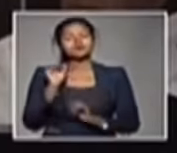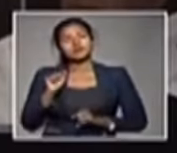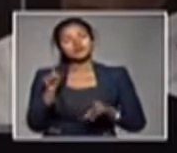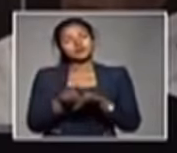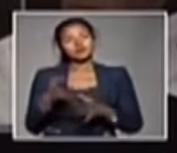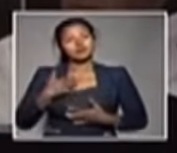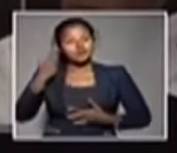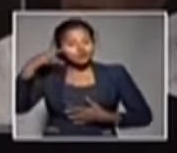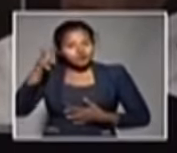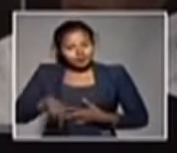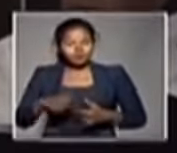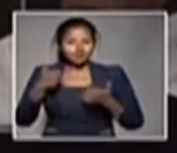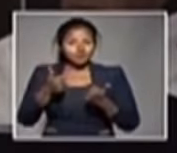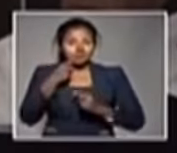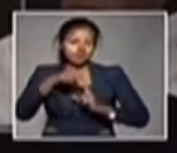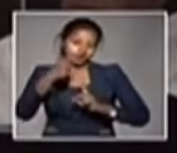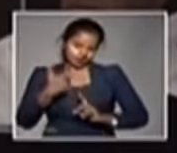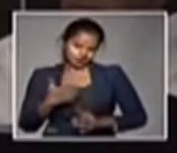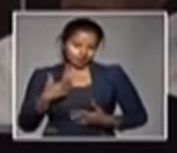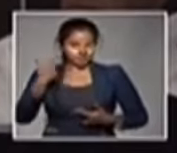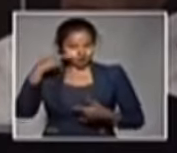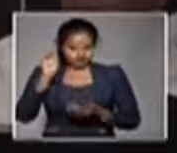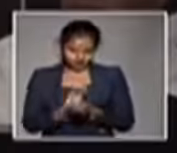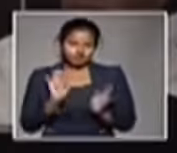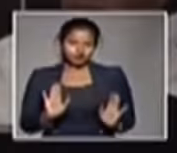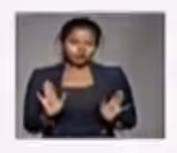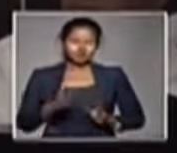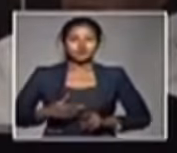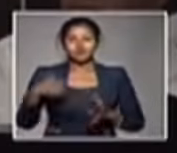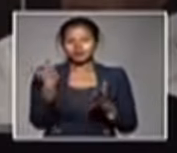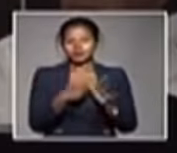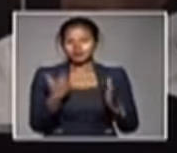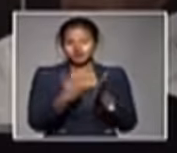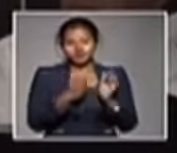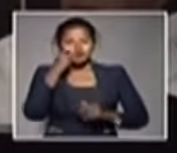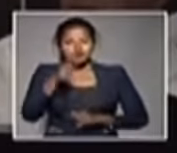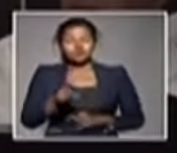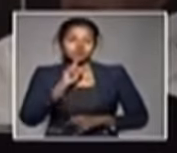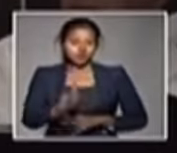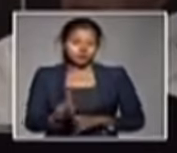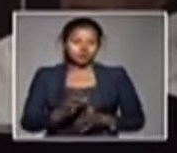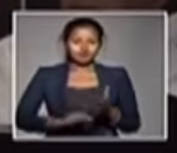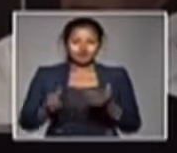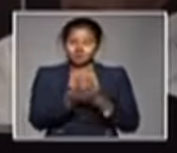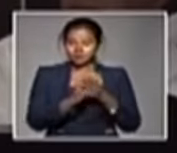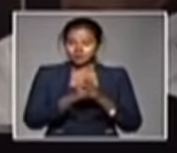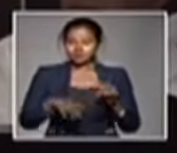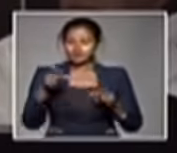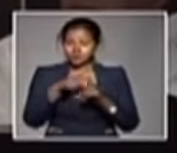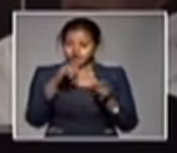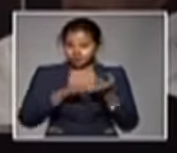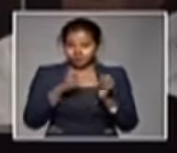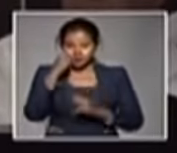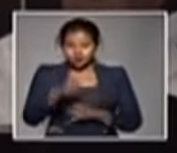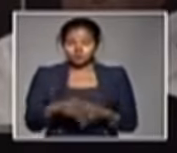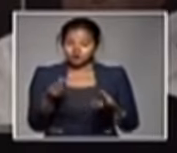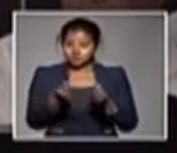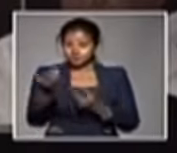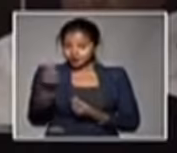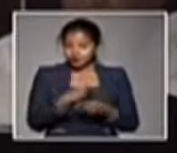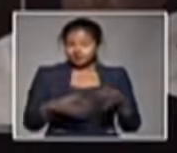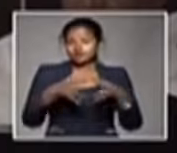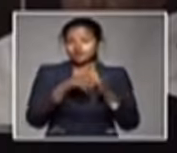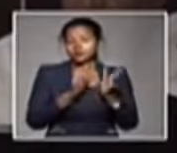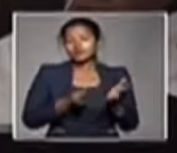as a genuine and straightforward politician. Ajit Rohana had said that Arumadura Duminda Silva had obtained money from Vele Sudha at